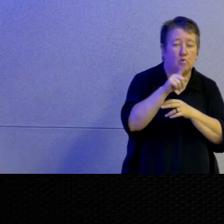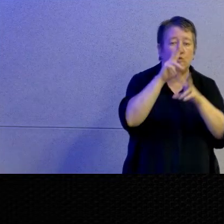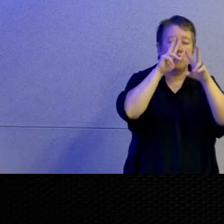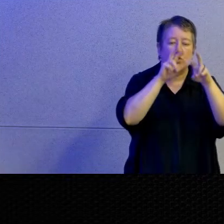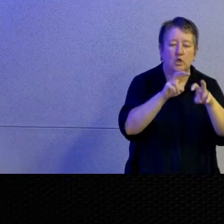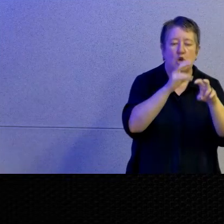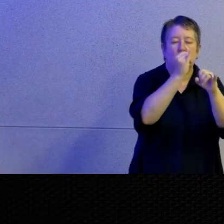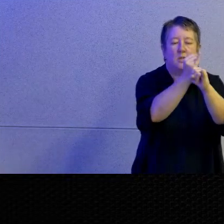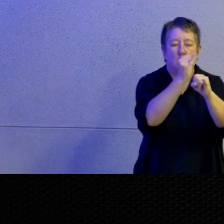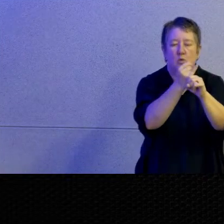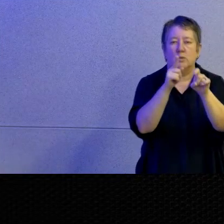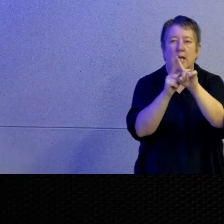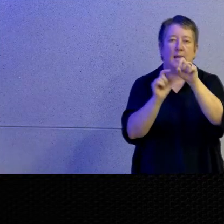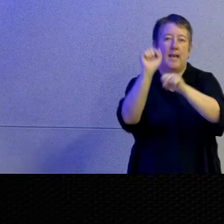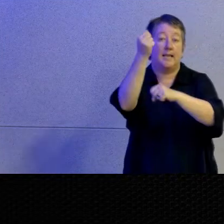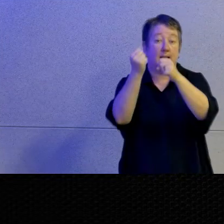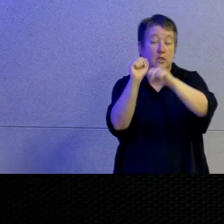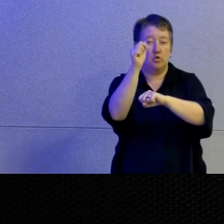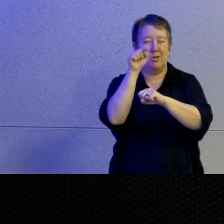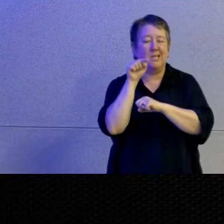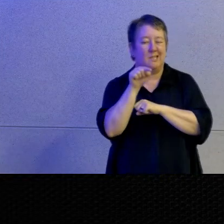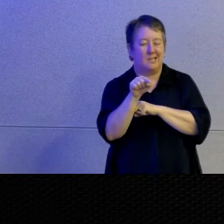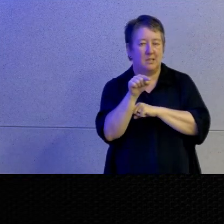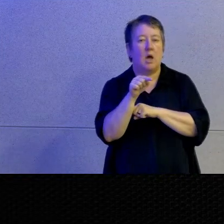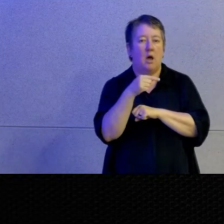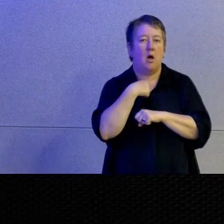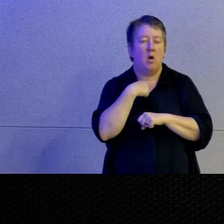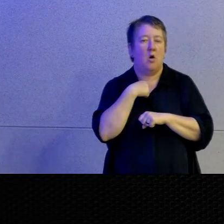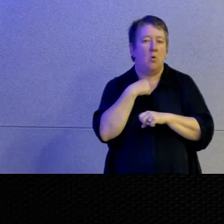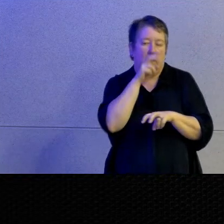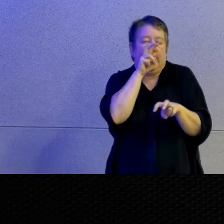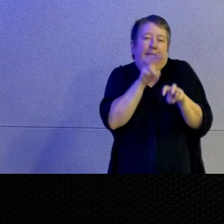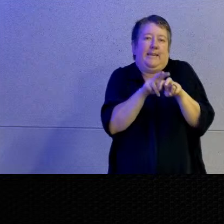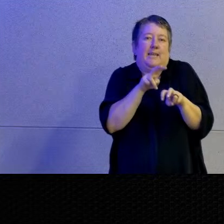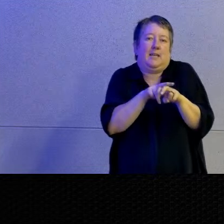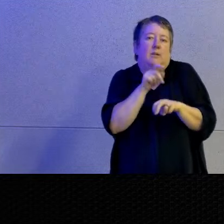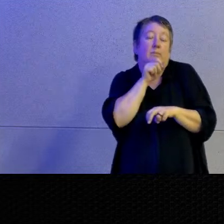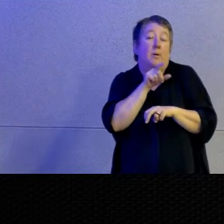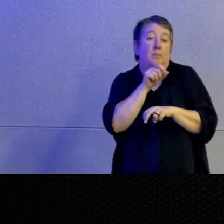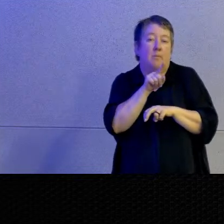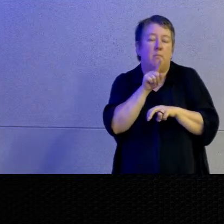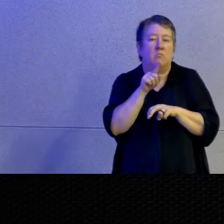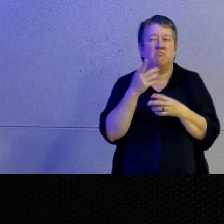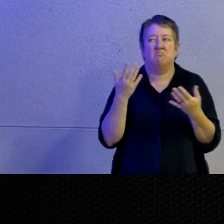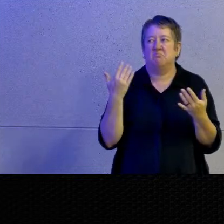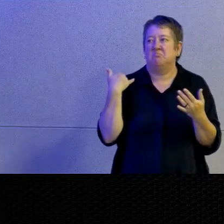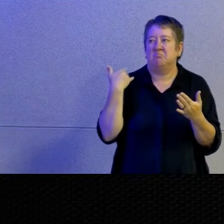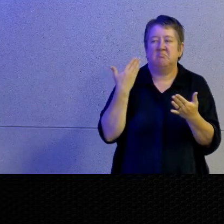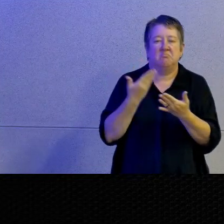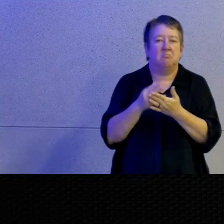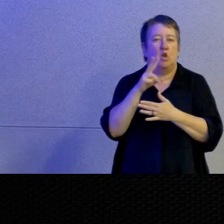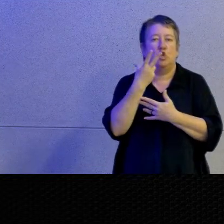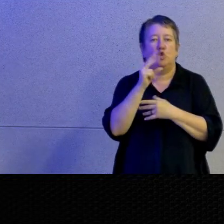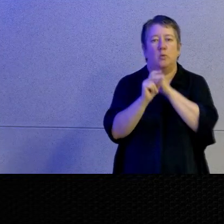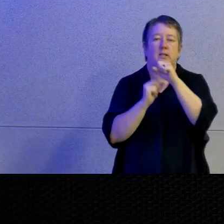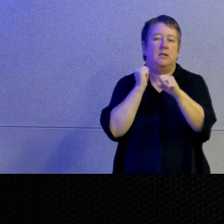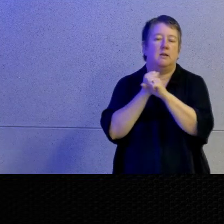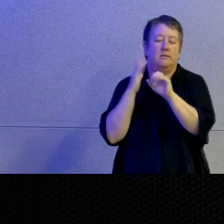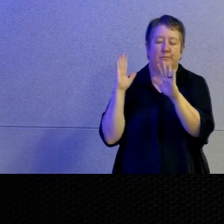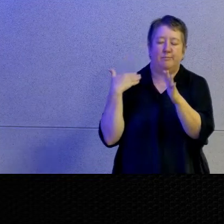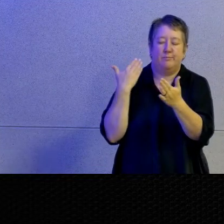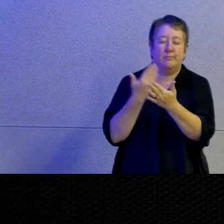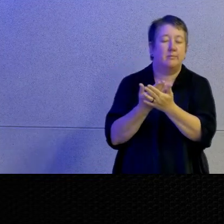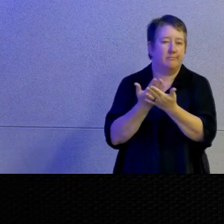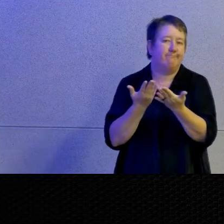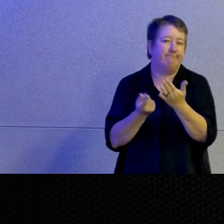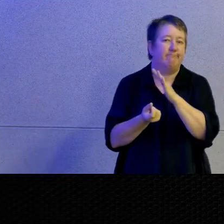and industry is what we need. And it has been happening over the past 20 years. And